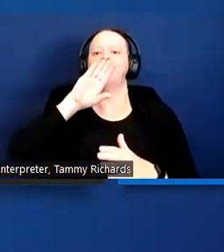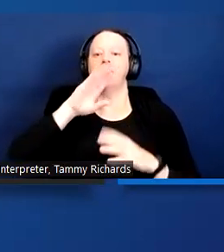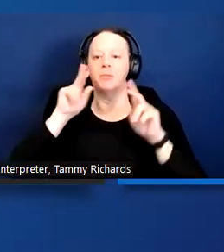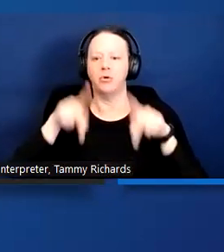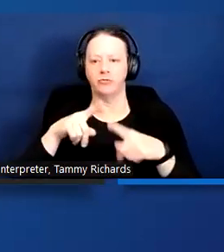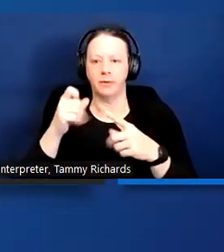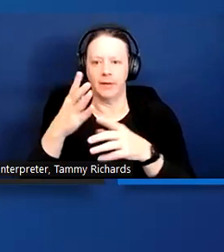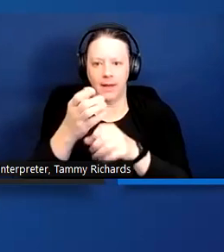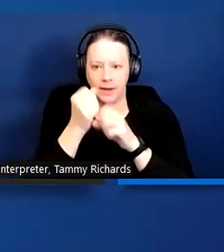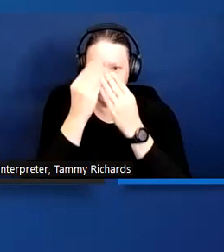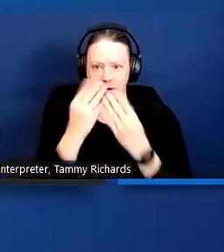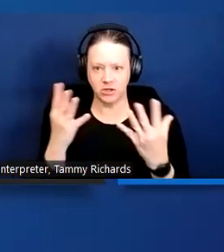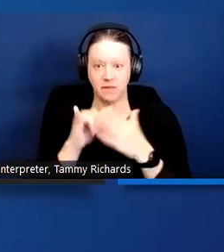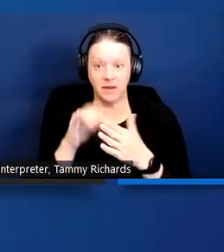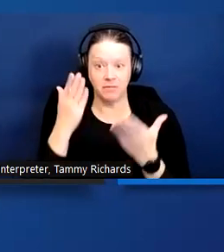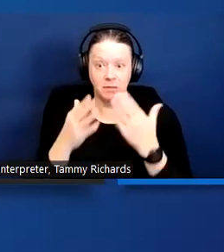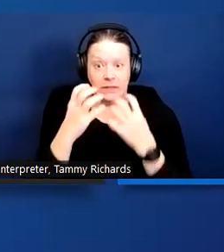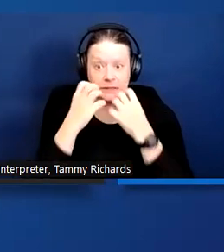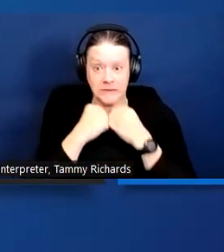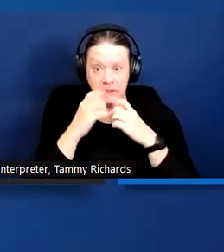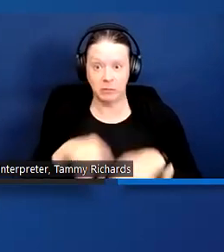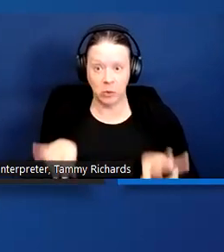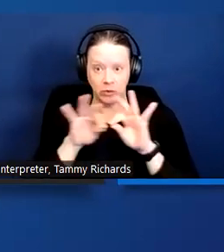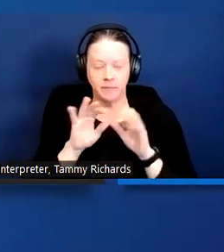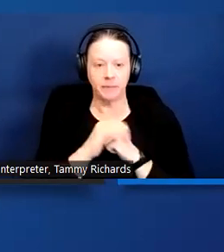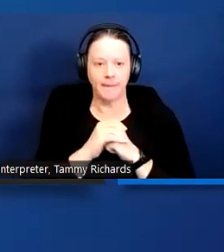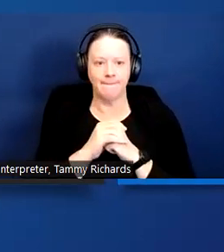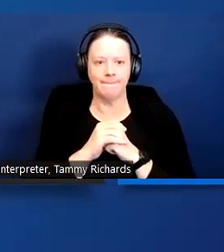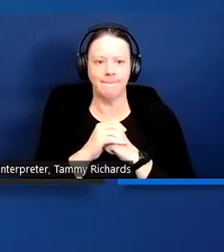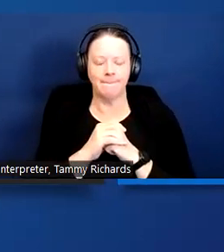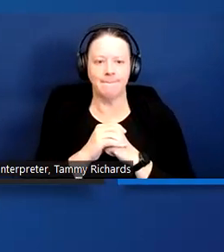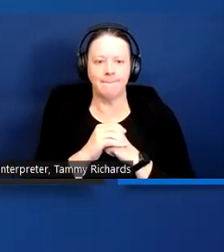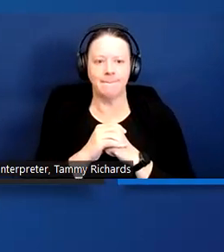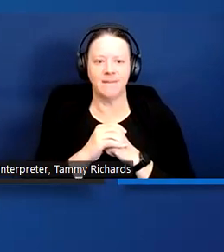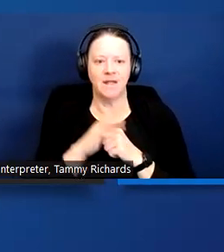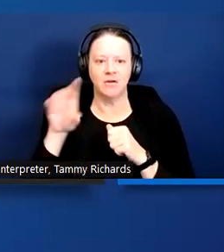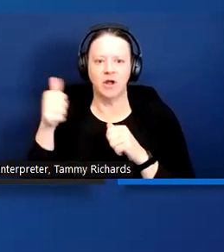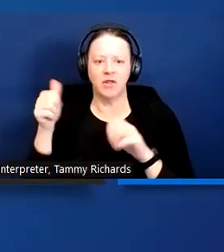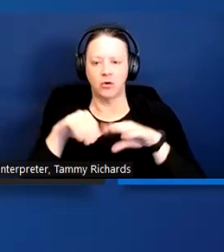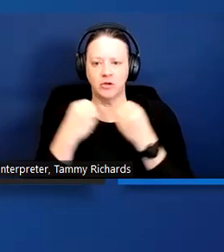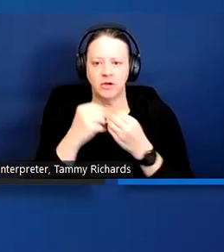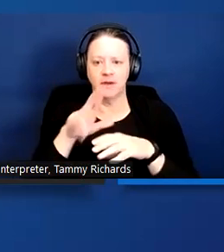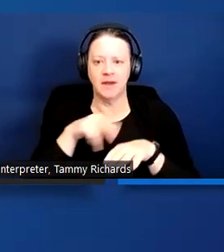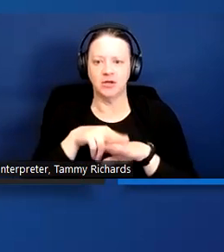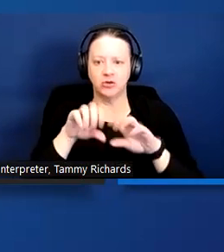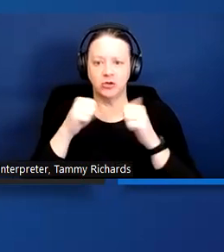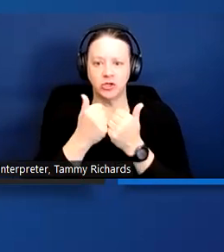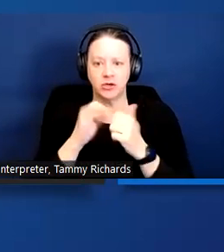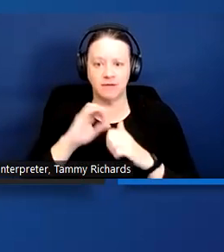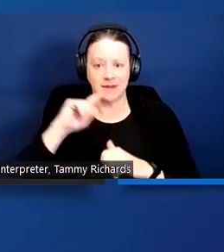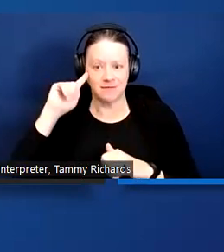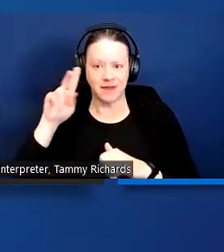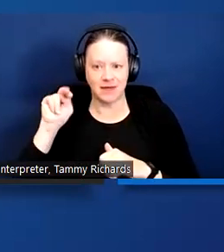that it might be critical. And then there's other ones such as the National Association of the Deaf, which